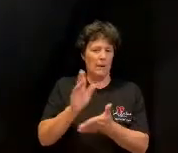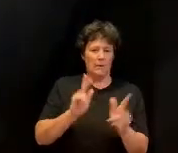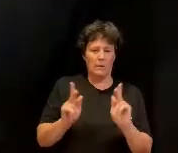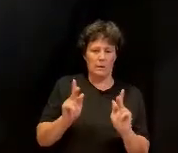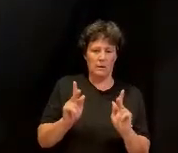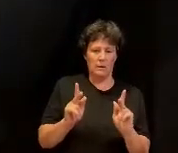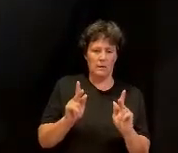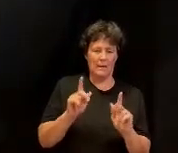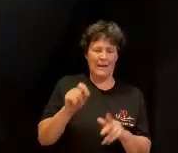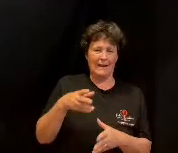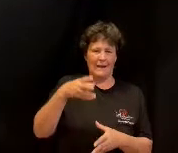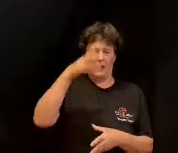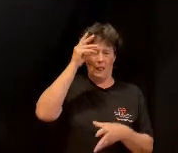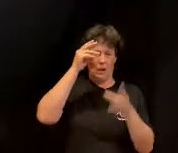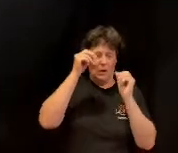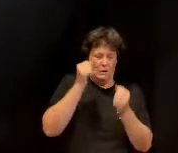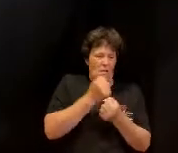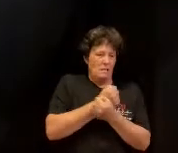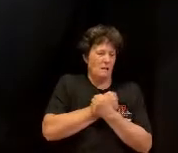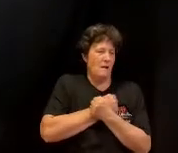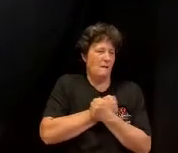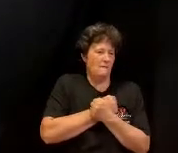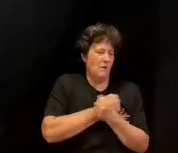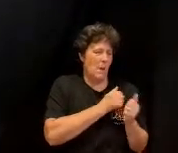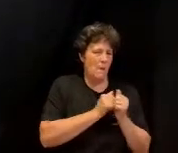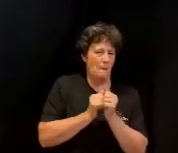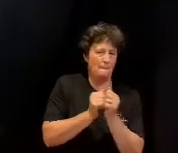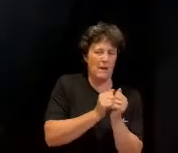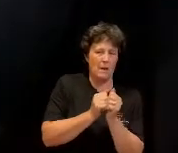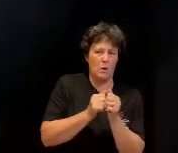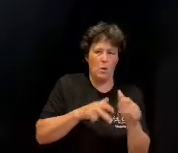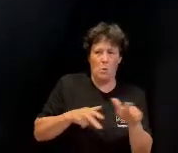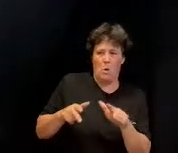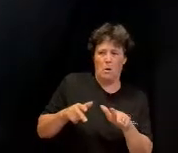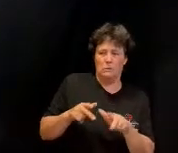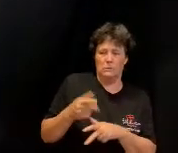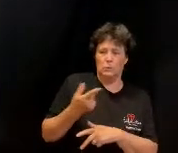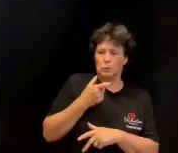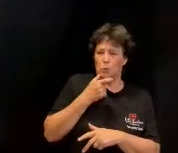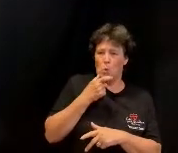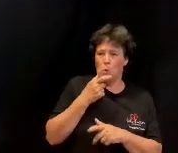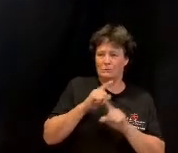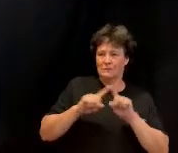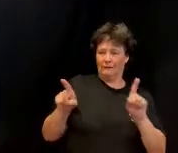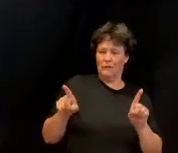They had to learn to love and walk together with somebody that was different than them.